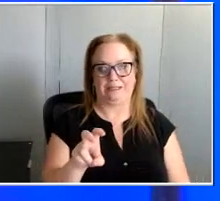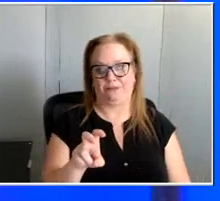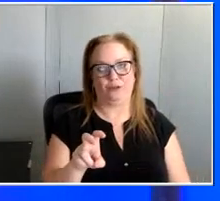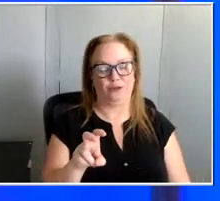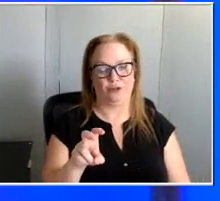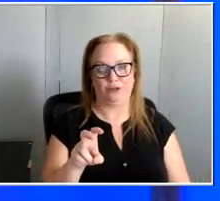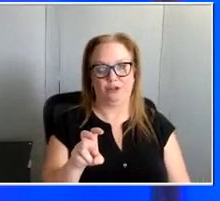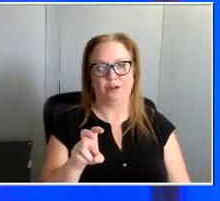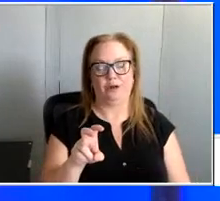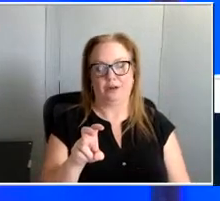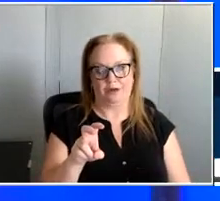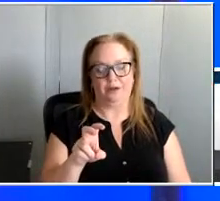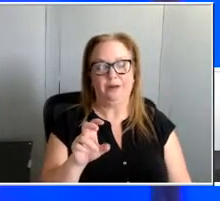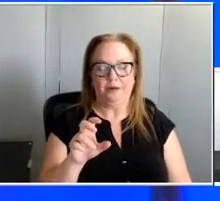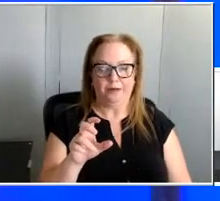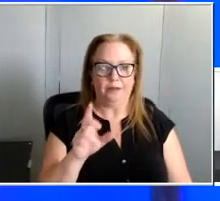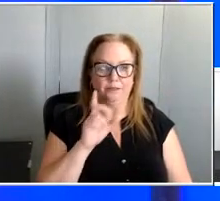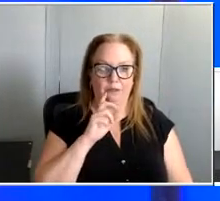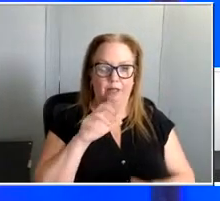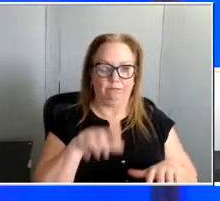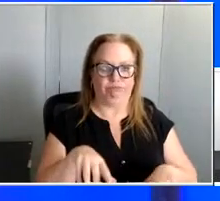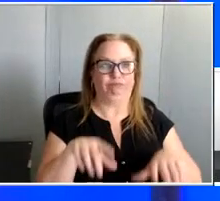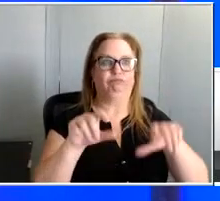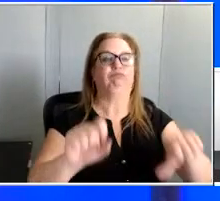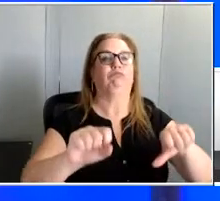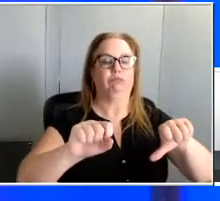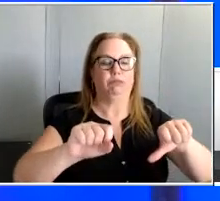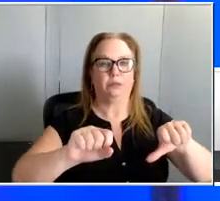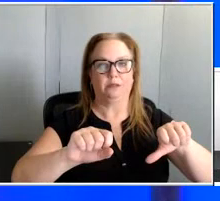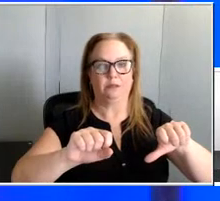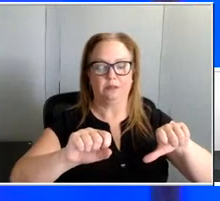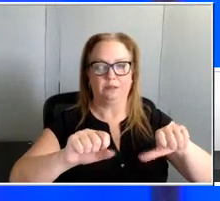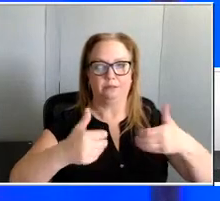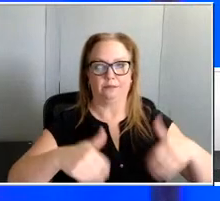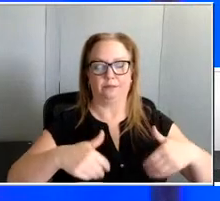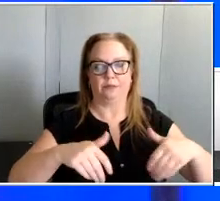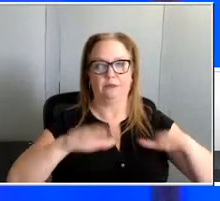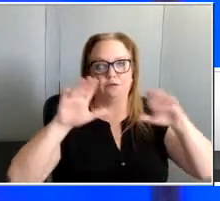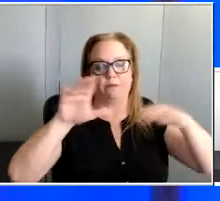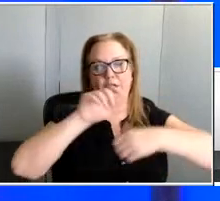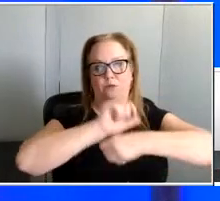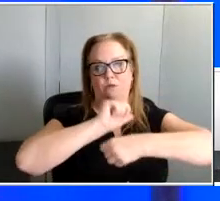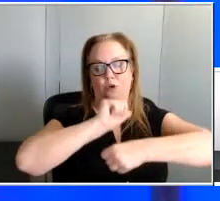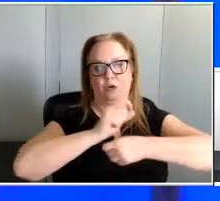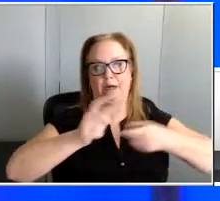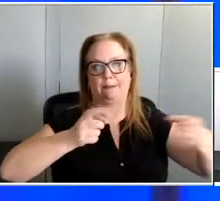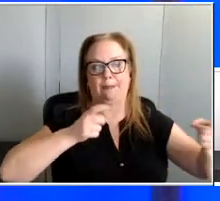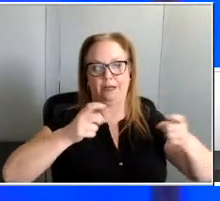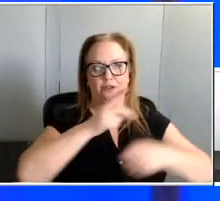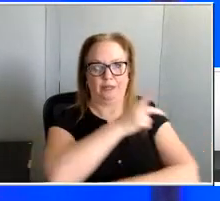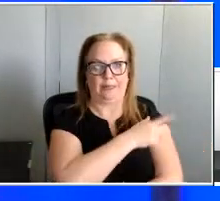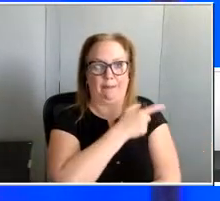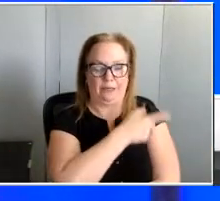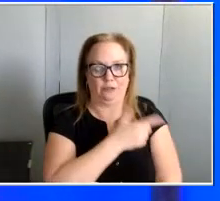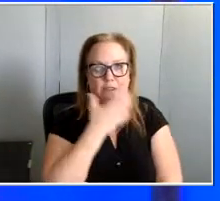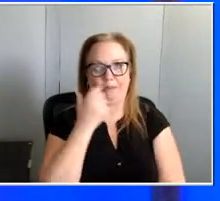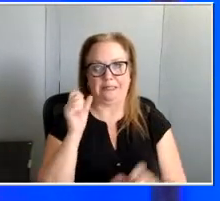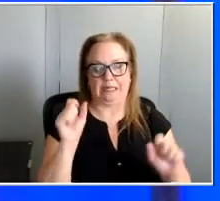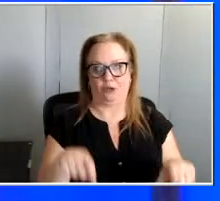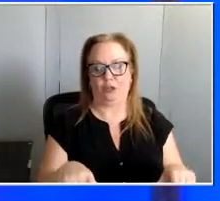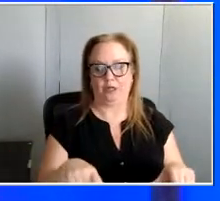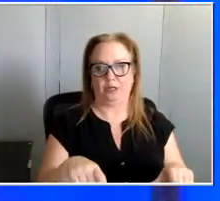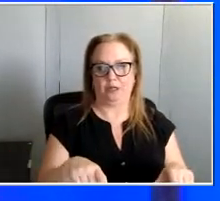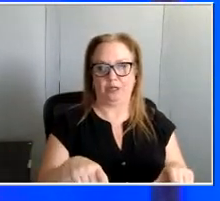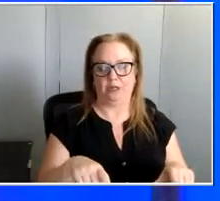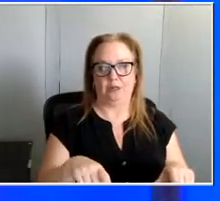they certainly stepped up to the plate and did tremendous work managing those patients as best they could. But it